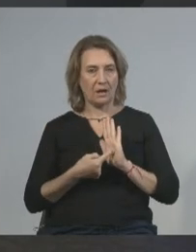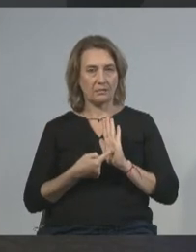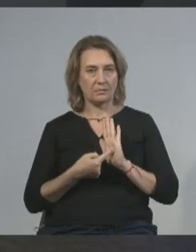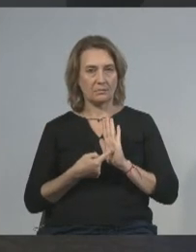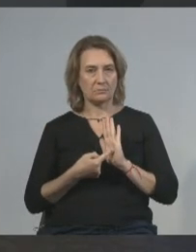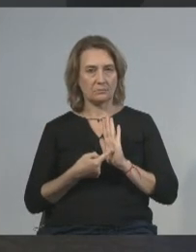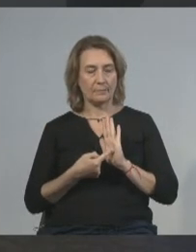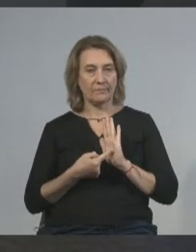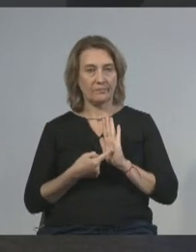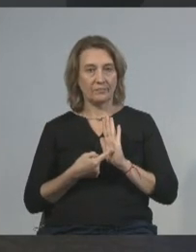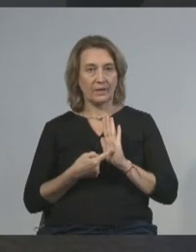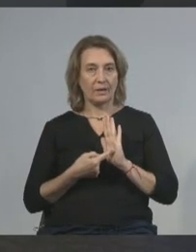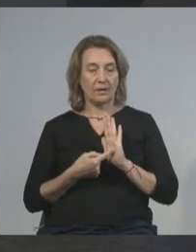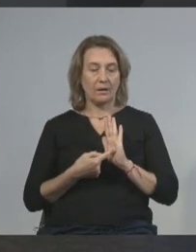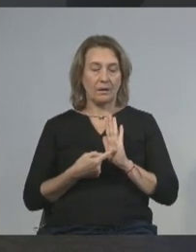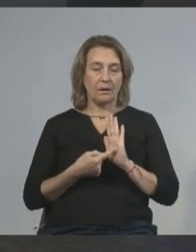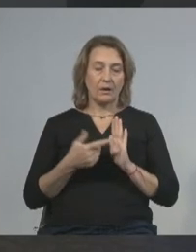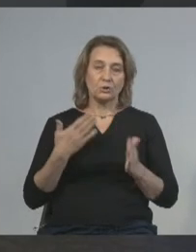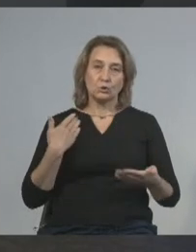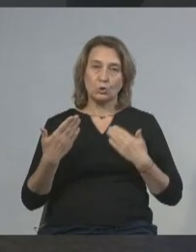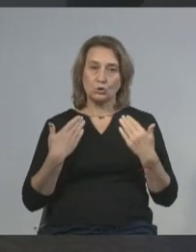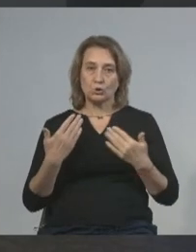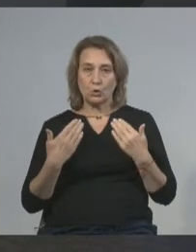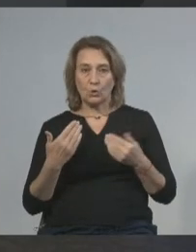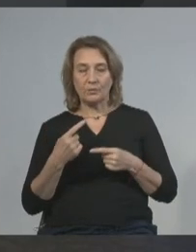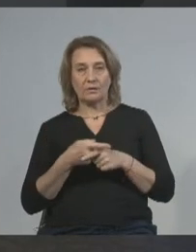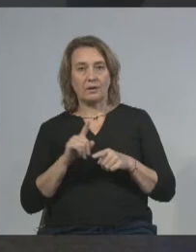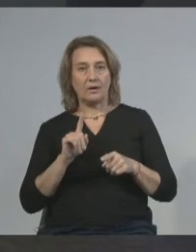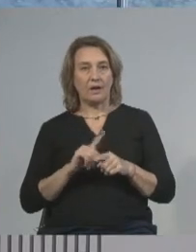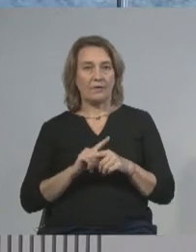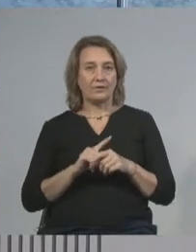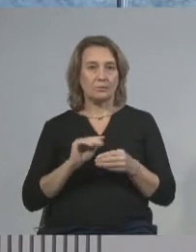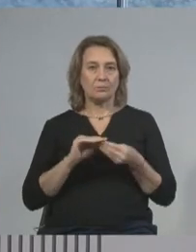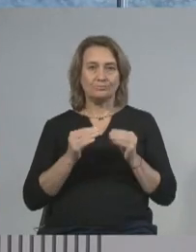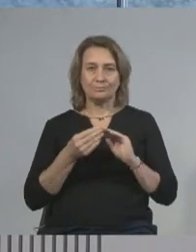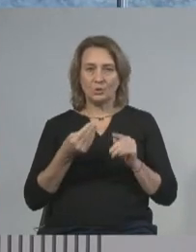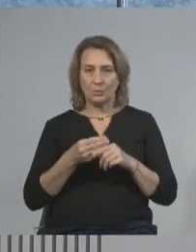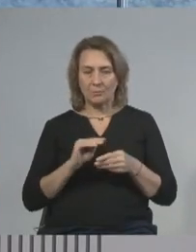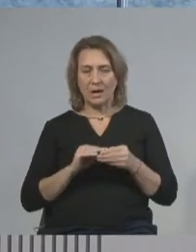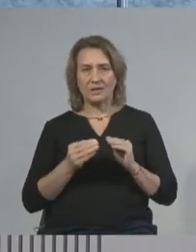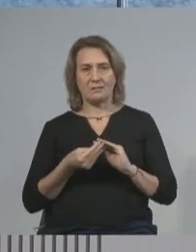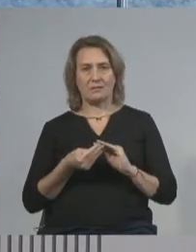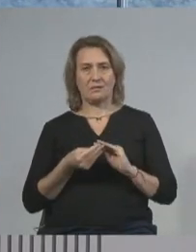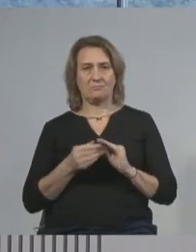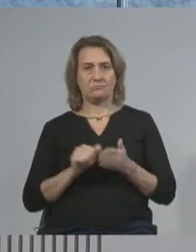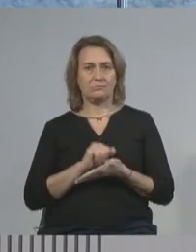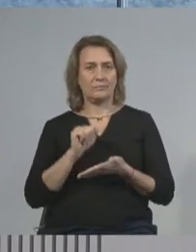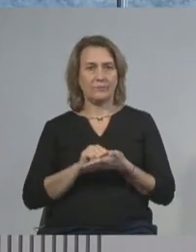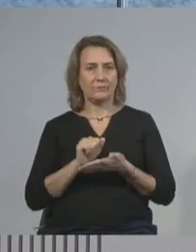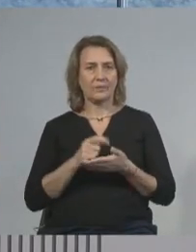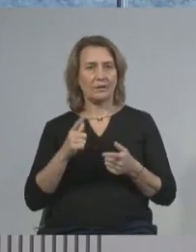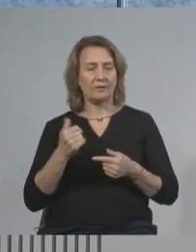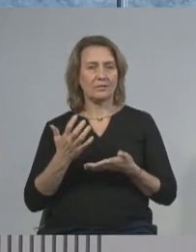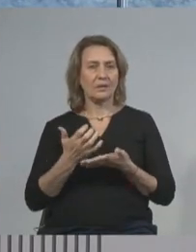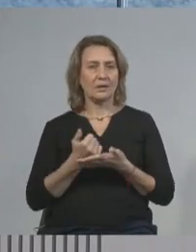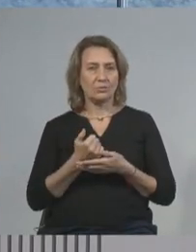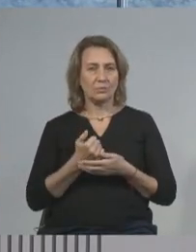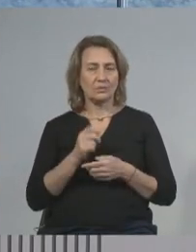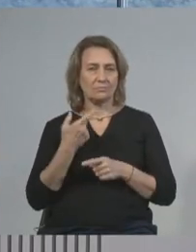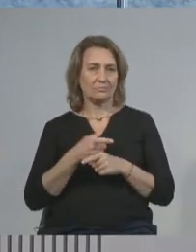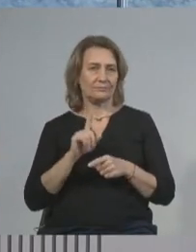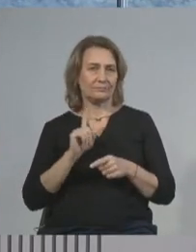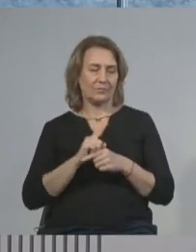quite challenges programmatic advertising maybe you've seen a lot of people media managers